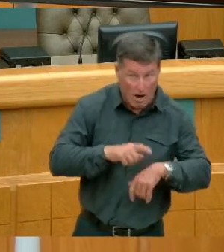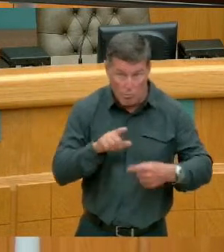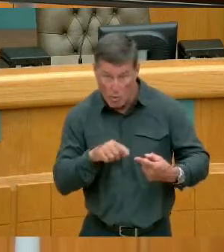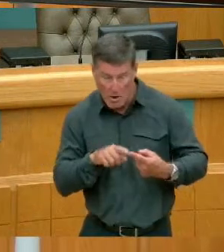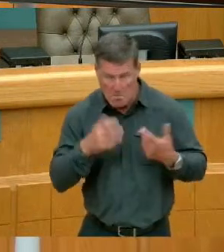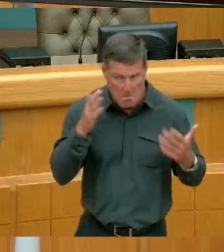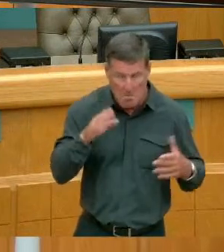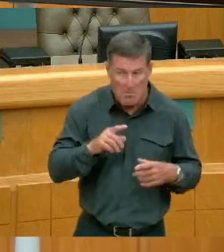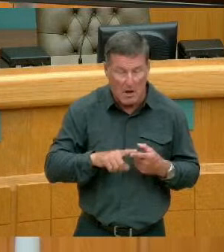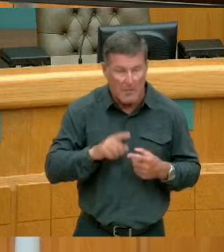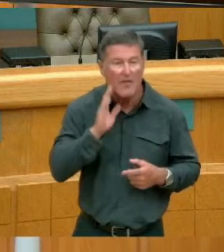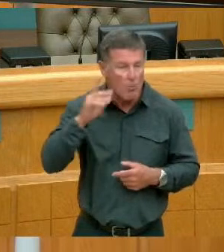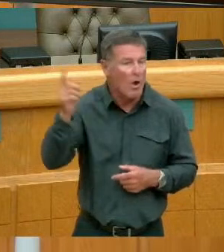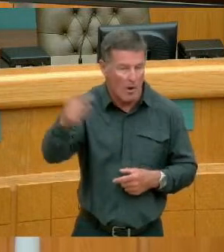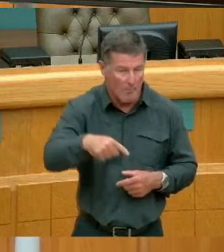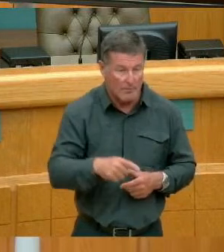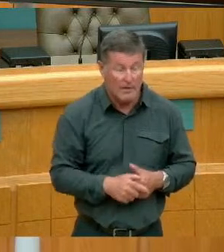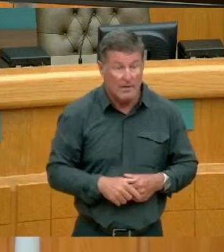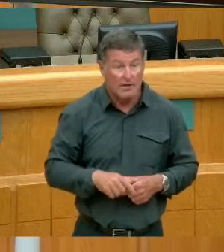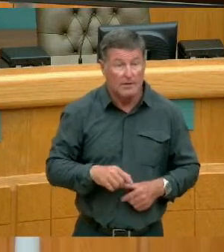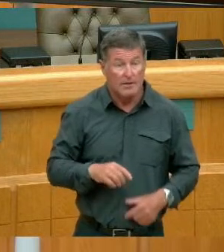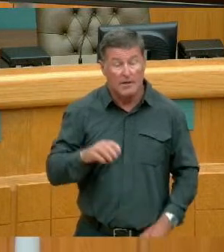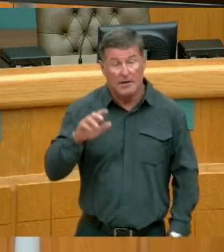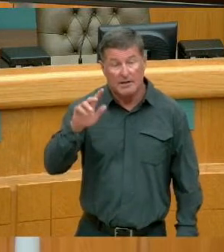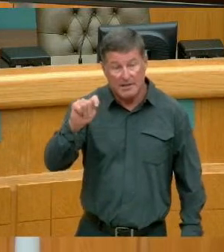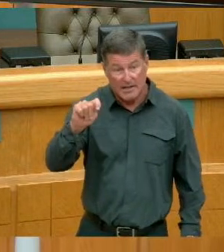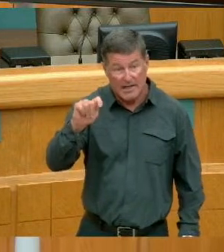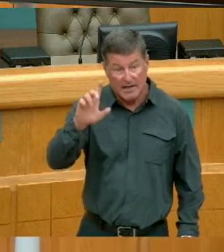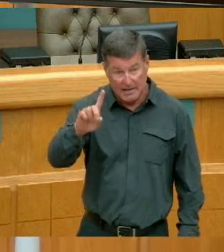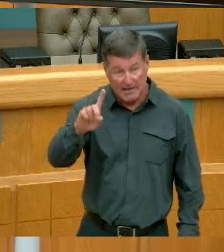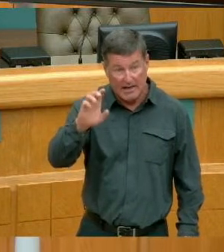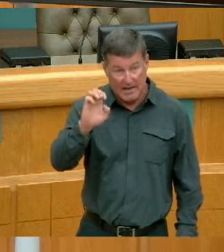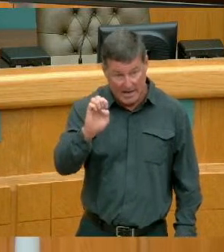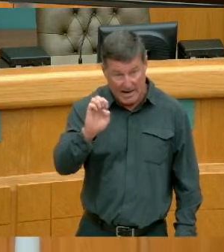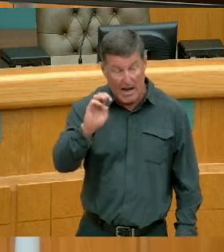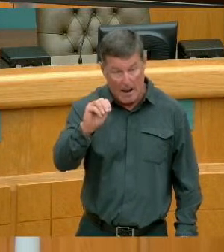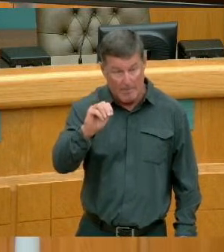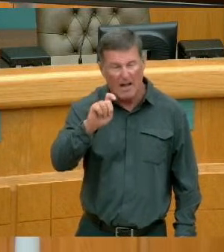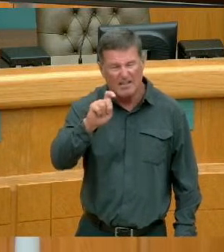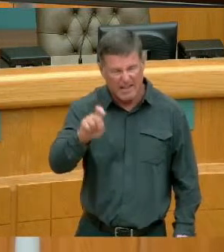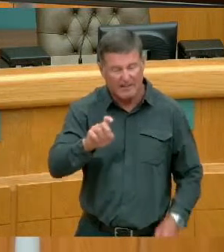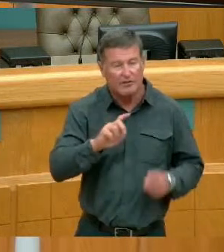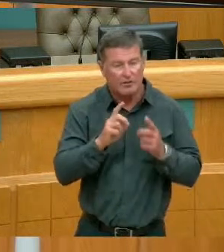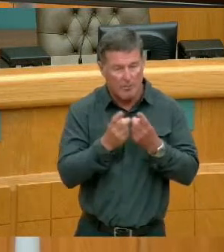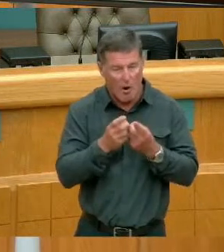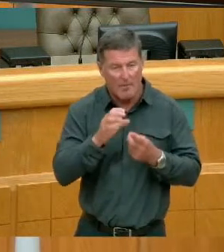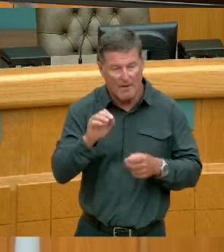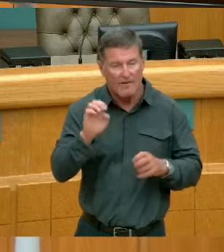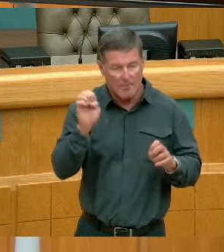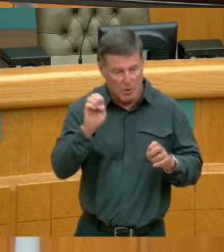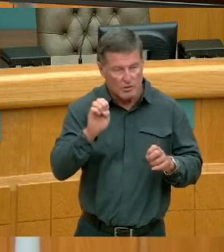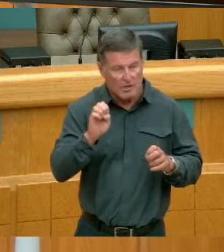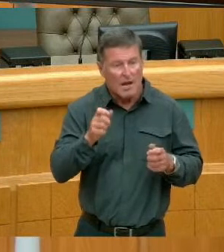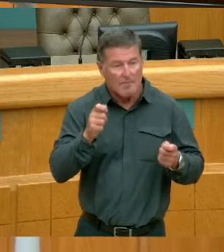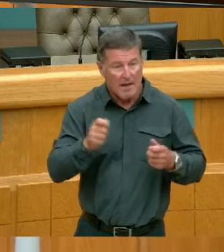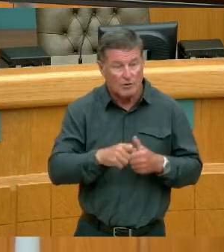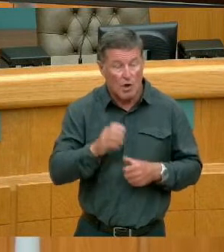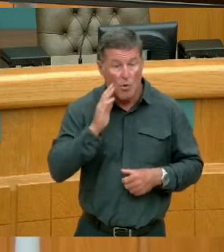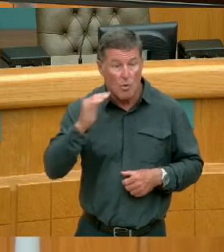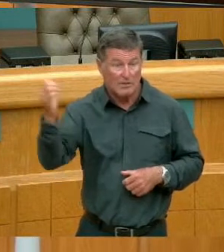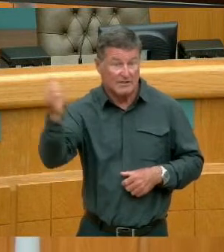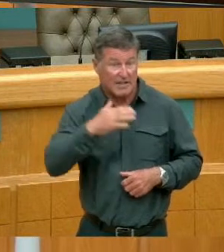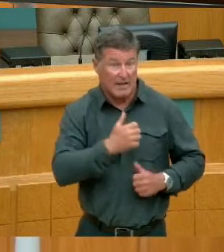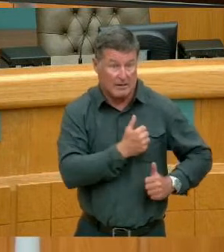really good is that TDM, Texas Department of Emergency Management, is going to lend us the Guard, the National Guard, to come and pick